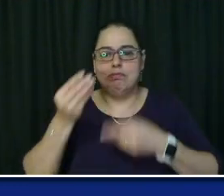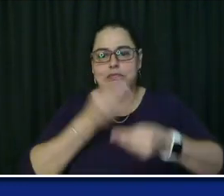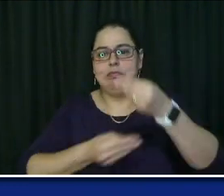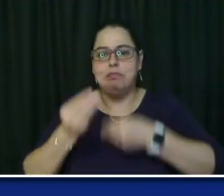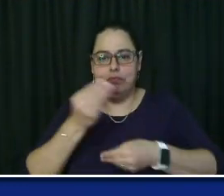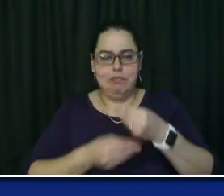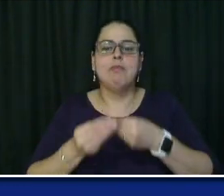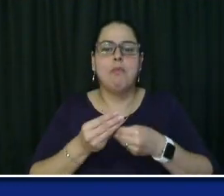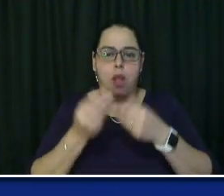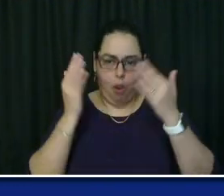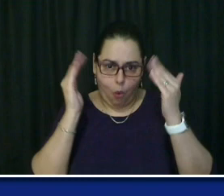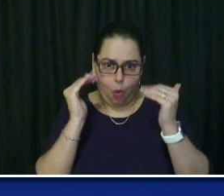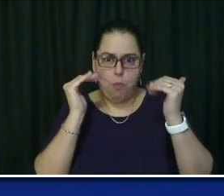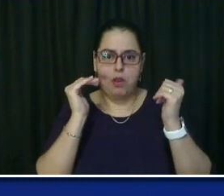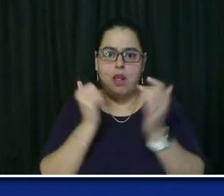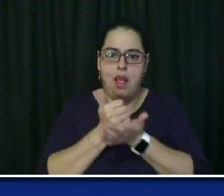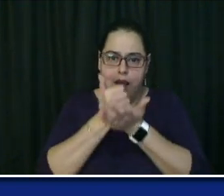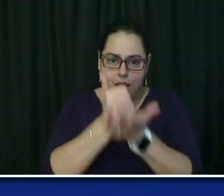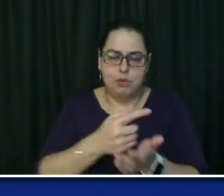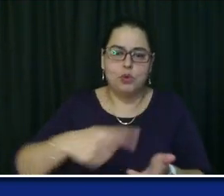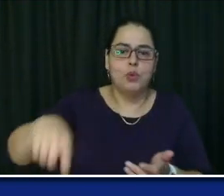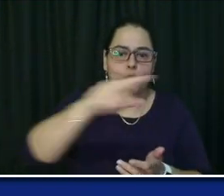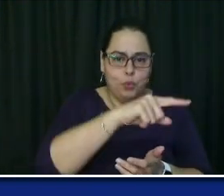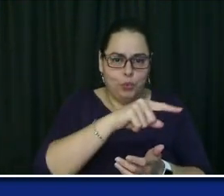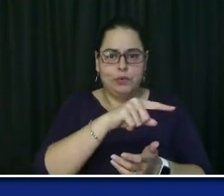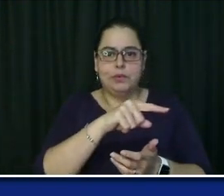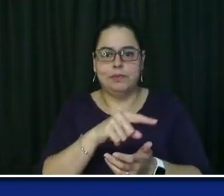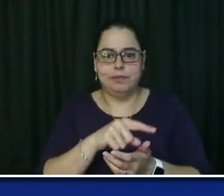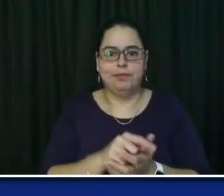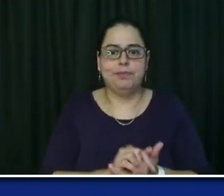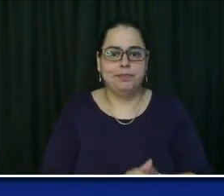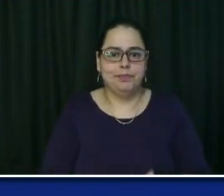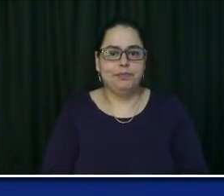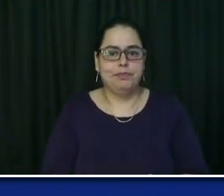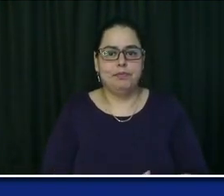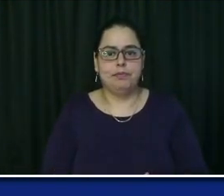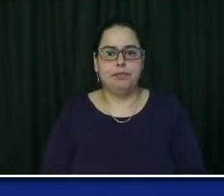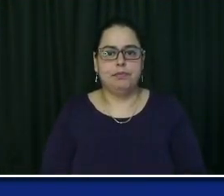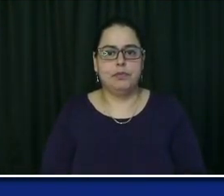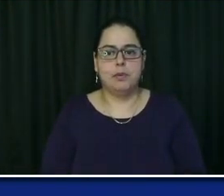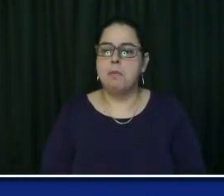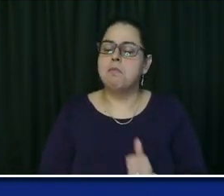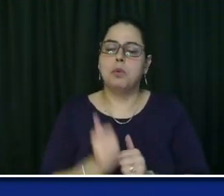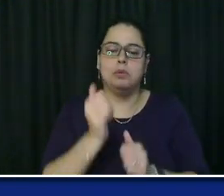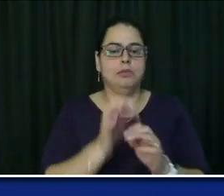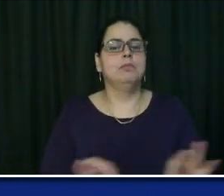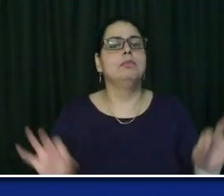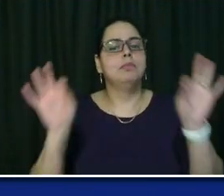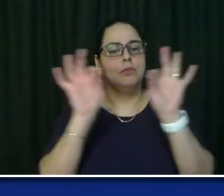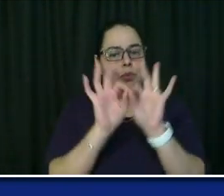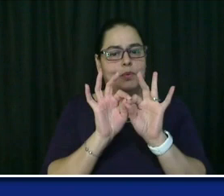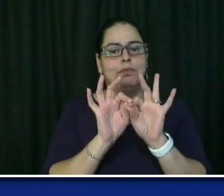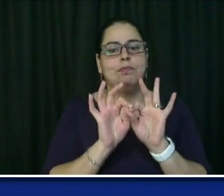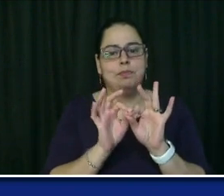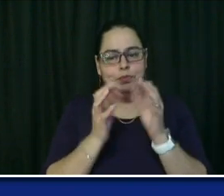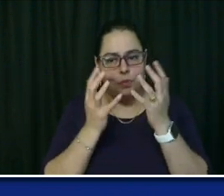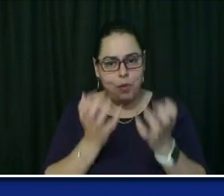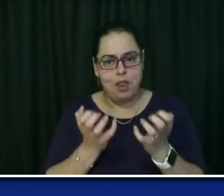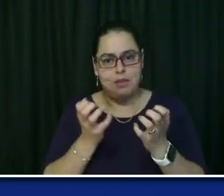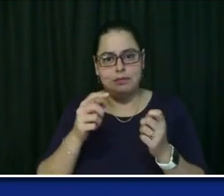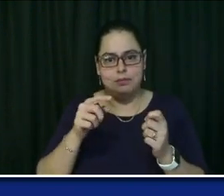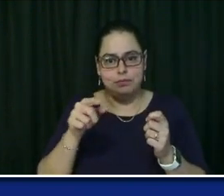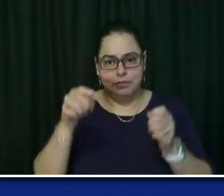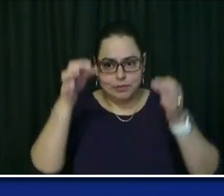lessened, but what's most important is beyond our control. We're not, going to decide. Medical science will decide when the